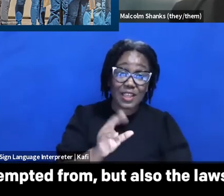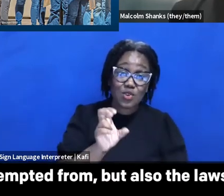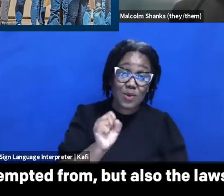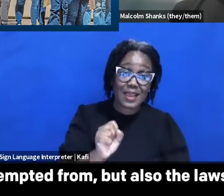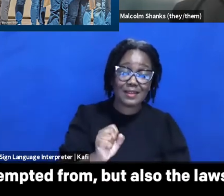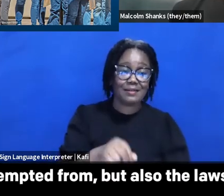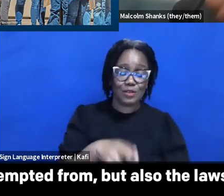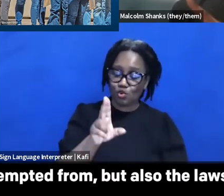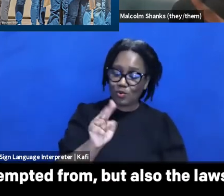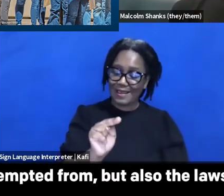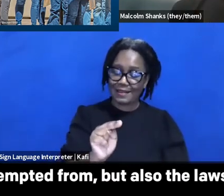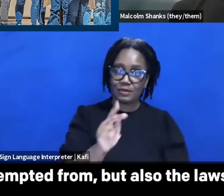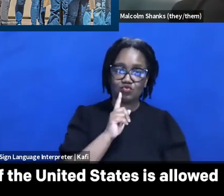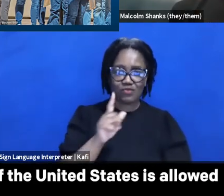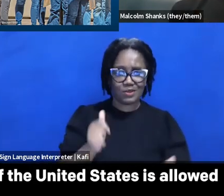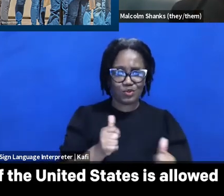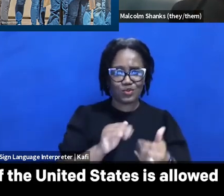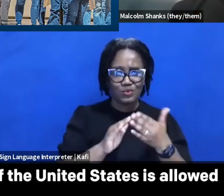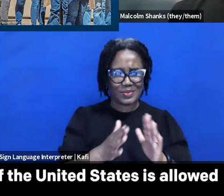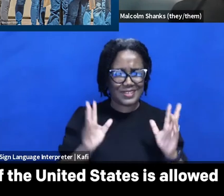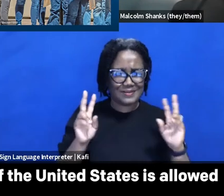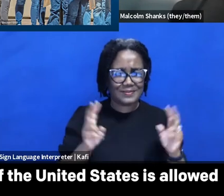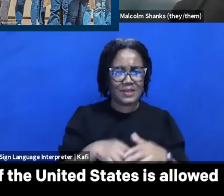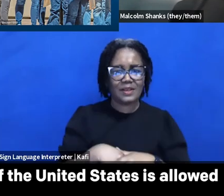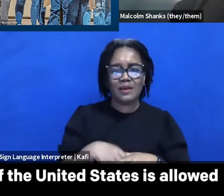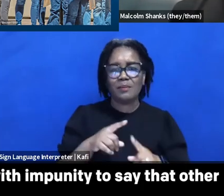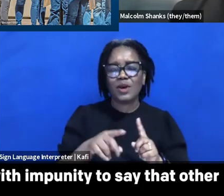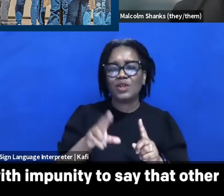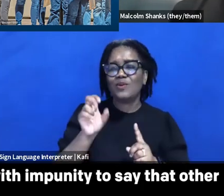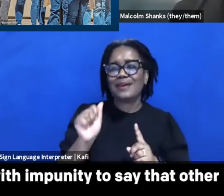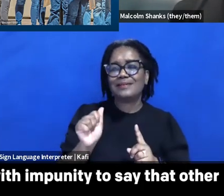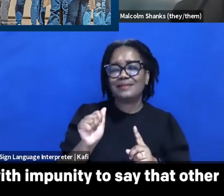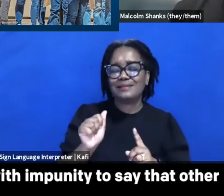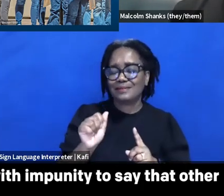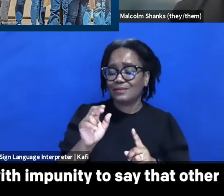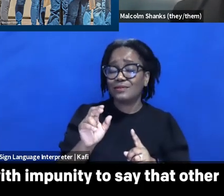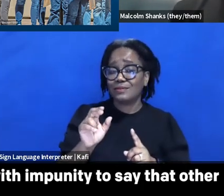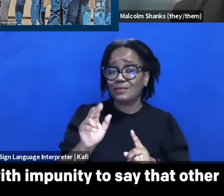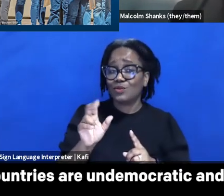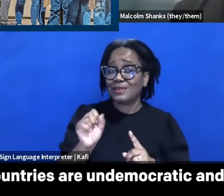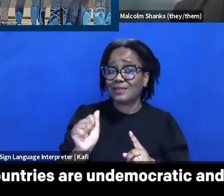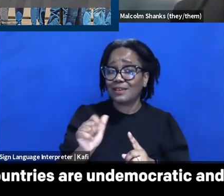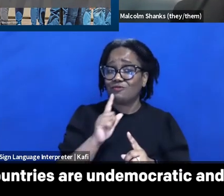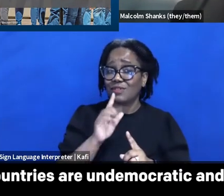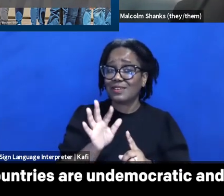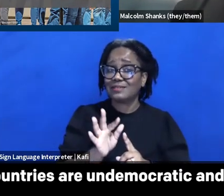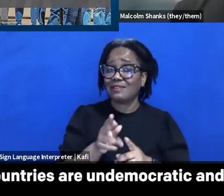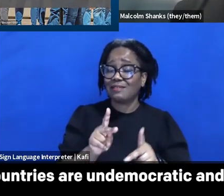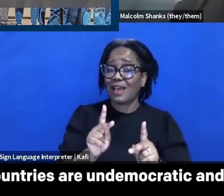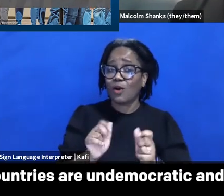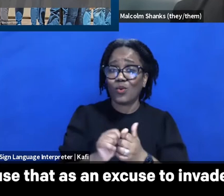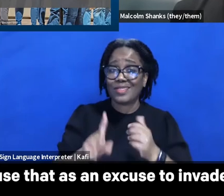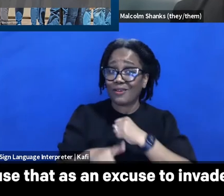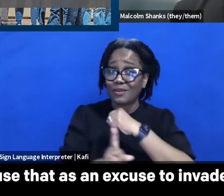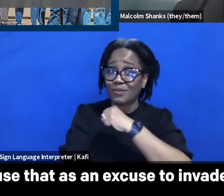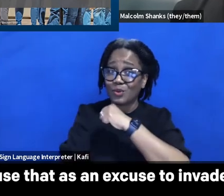exempted from, but also the laws. The United States is allowed with impunity to say that other countries are undemocratic